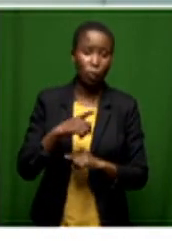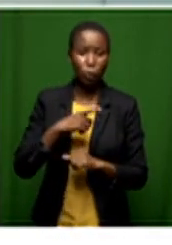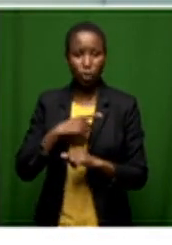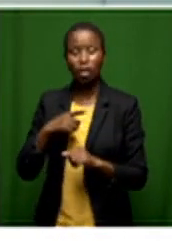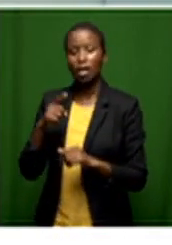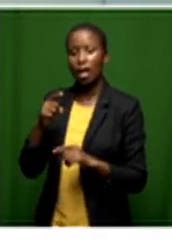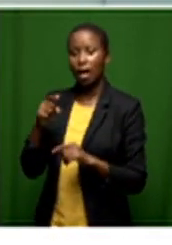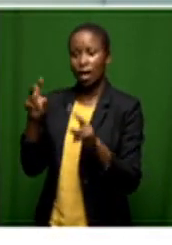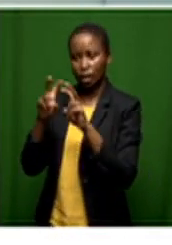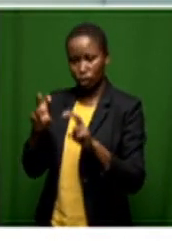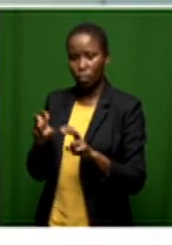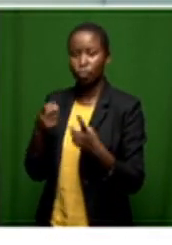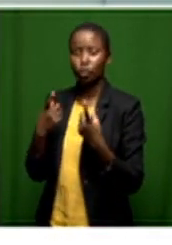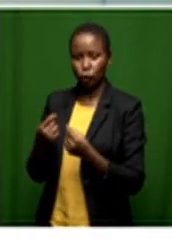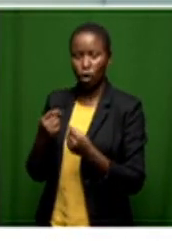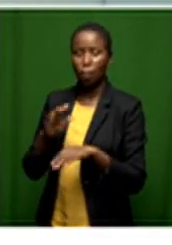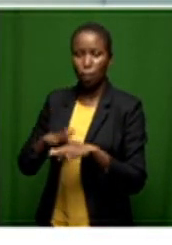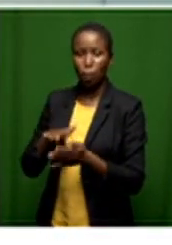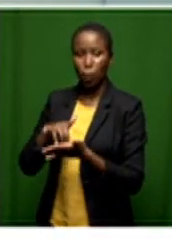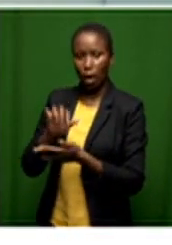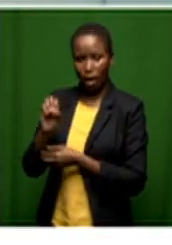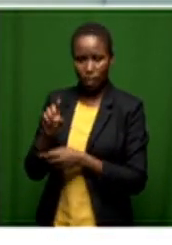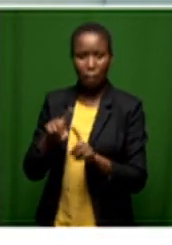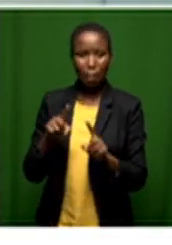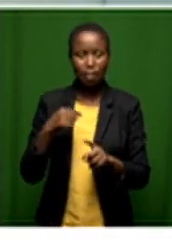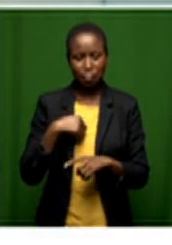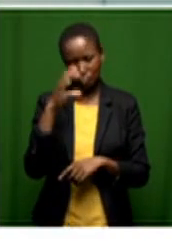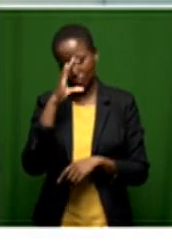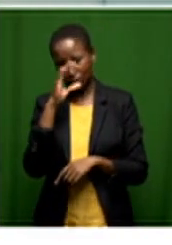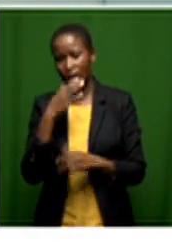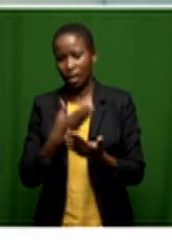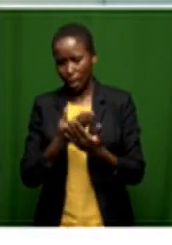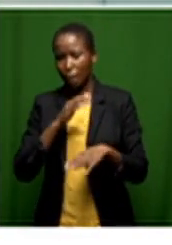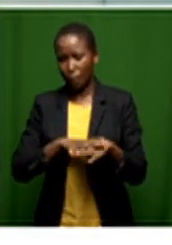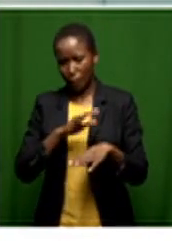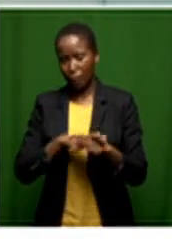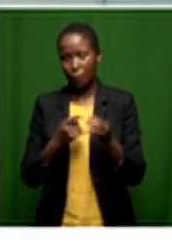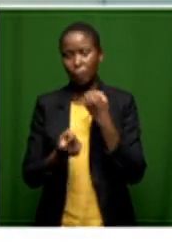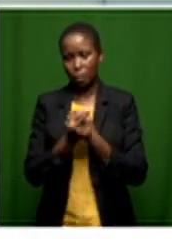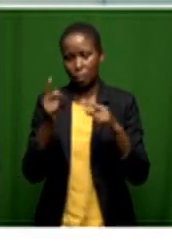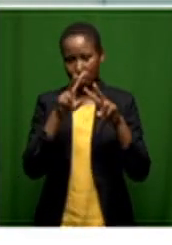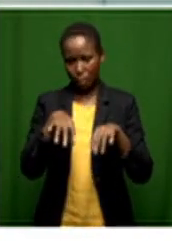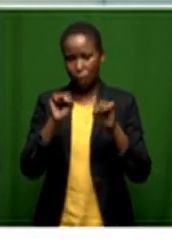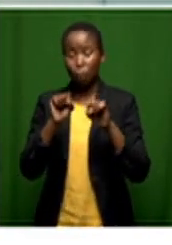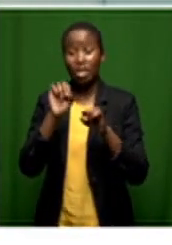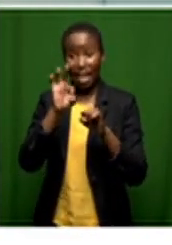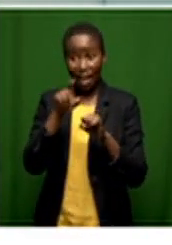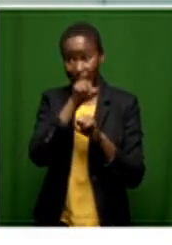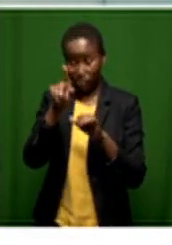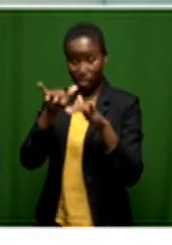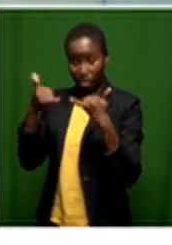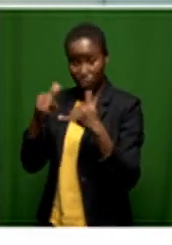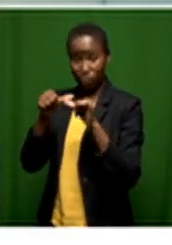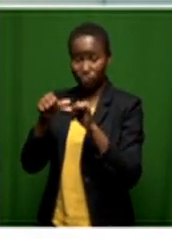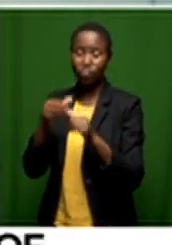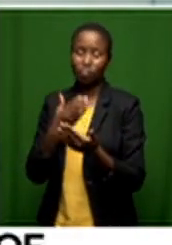summer months, so it is a bit more volatile. But I do suspect that we would have had a lot more load shedding had the demand stayed consistent the previous